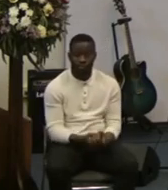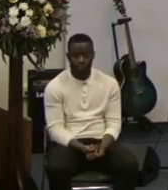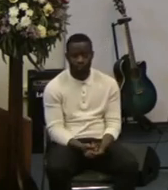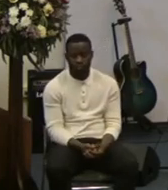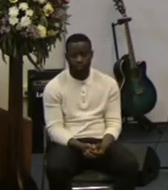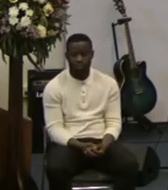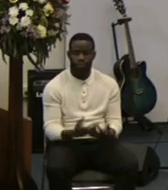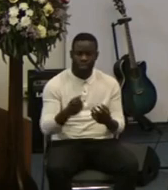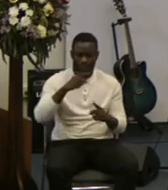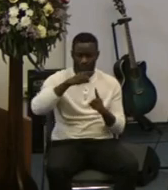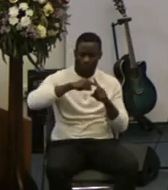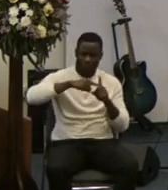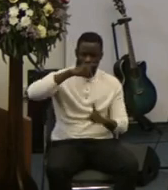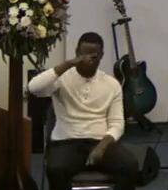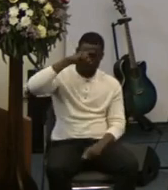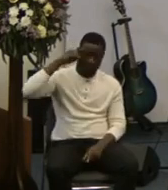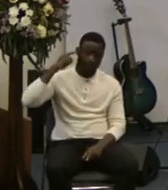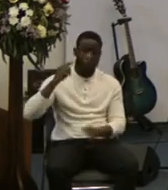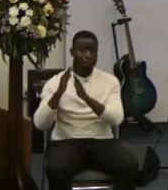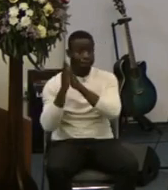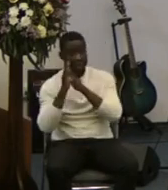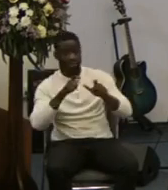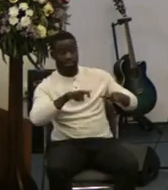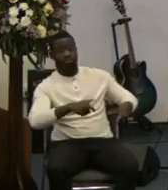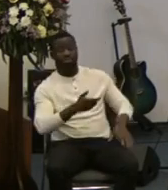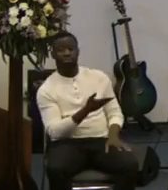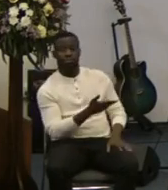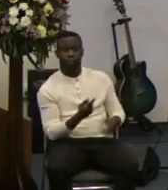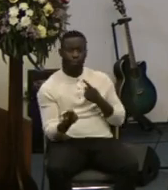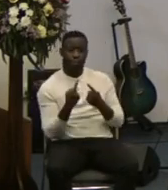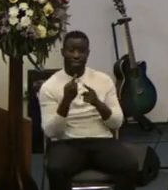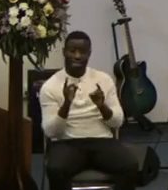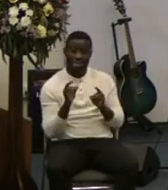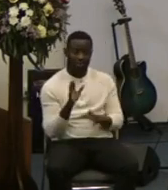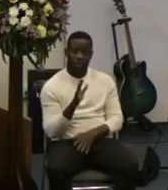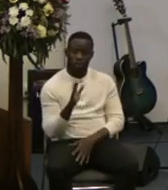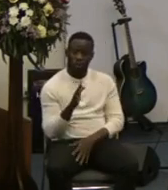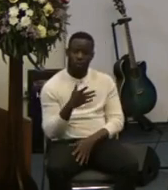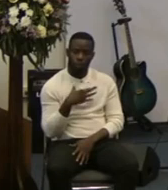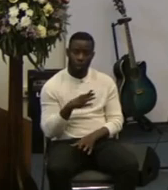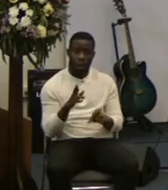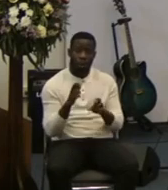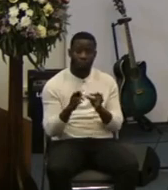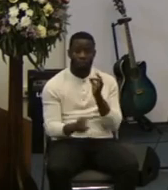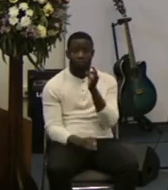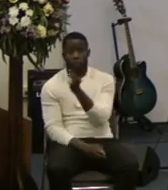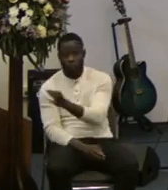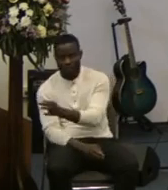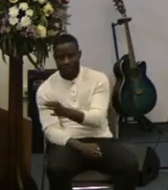with a fever in bed. Is it just information? or is it a hopeful